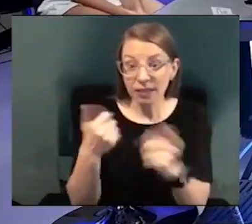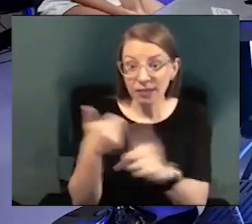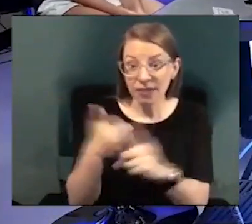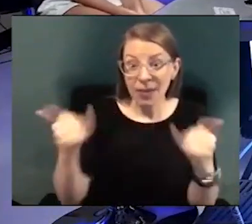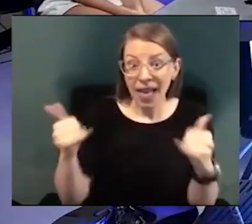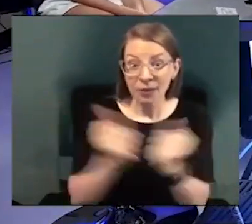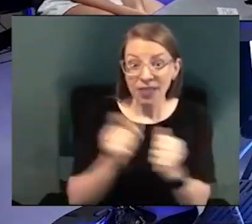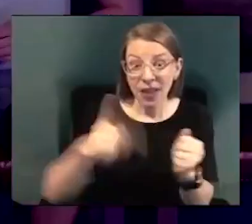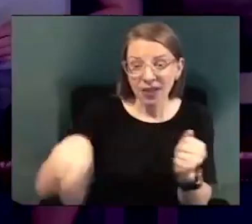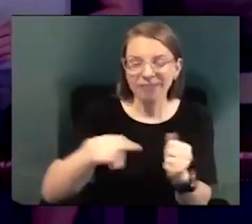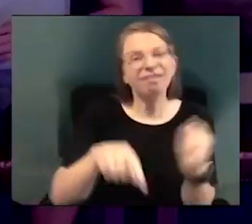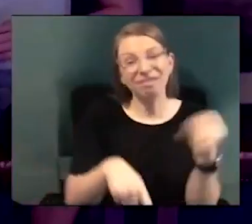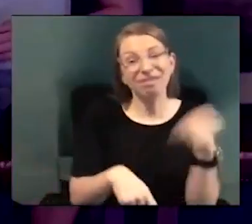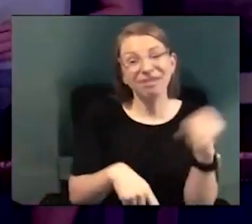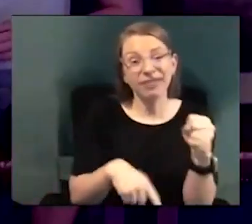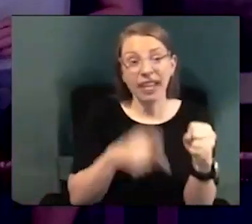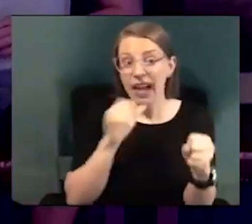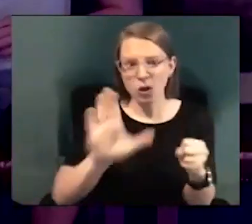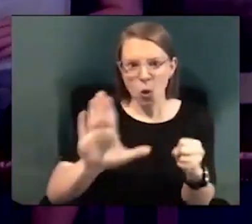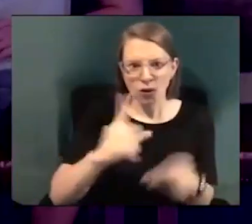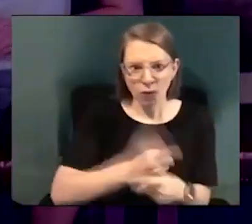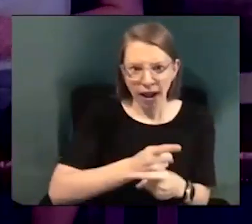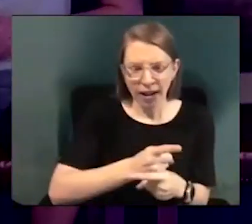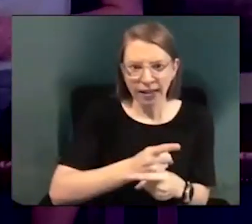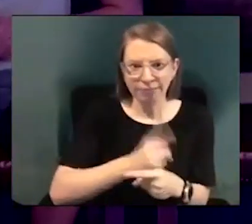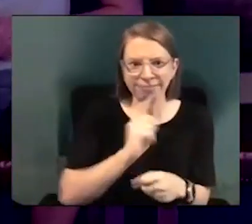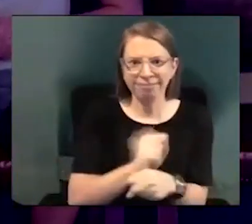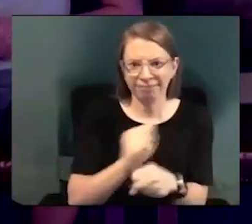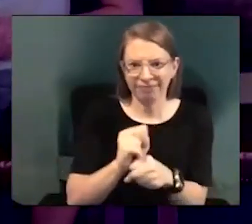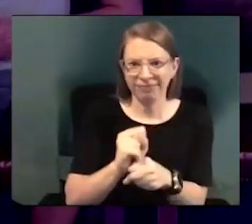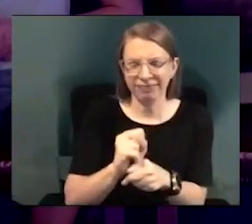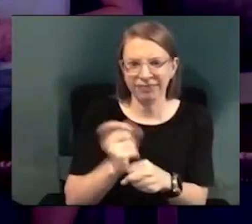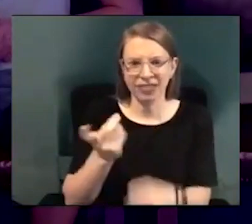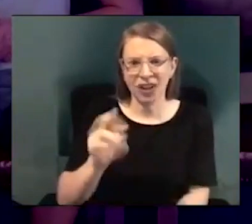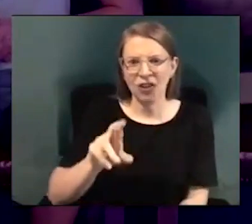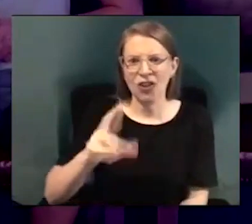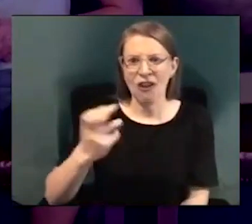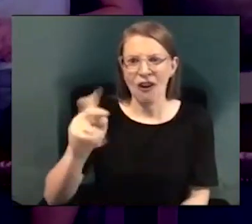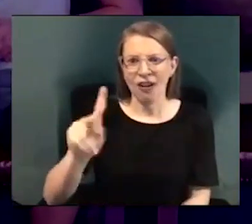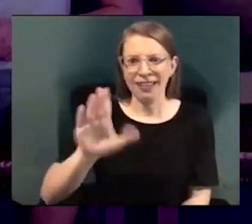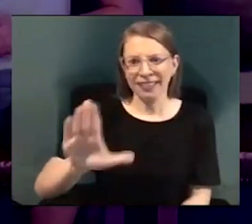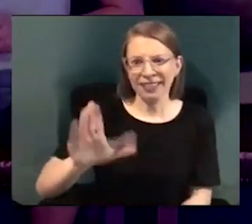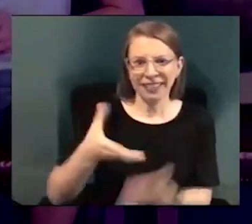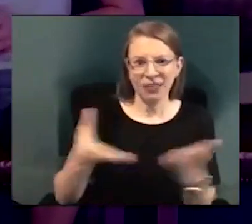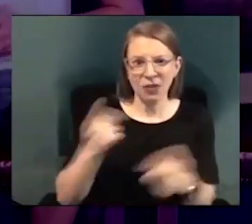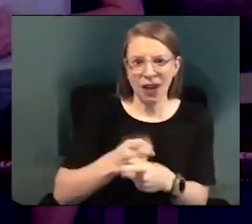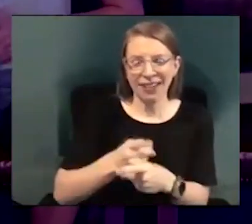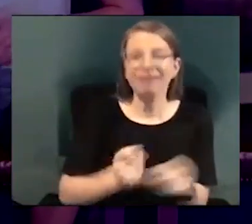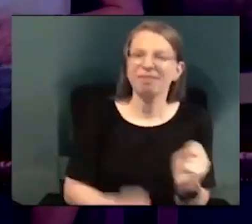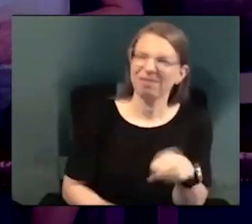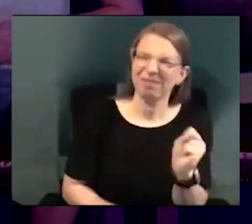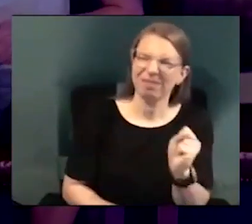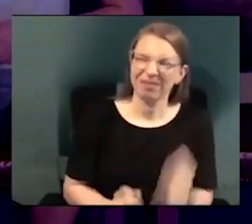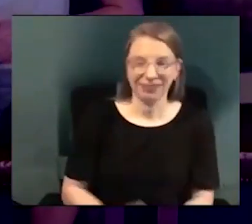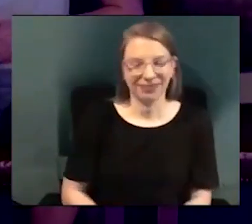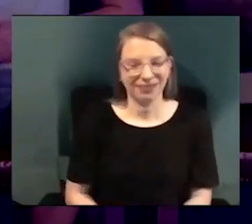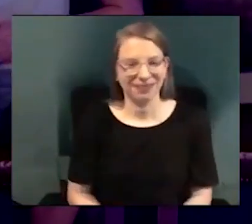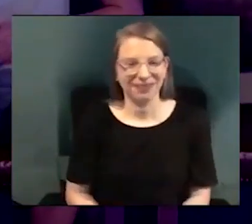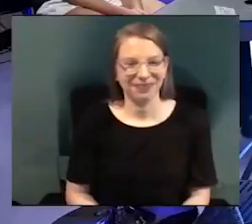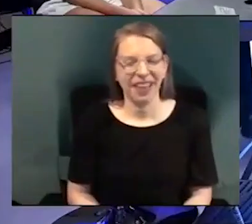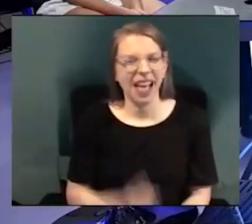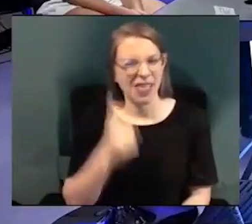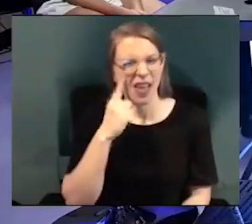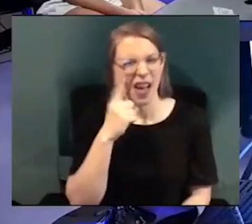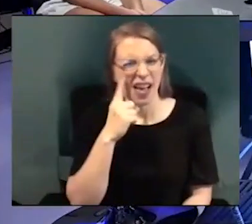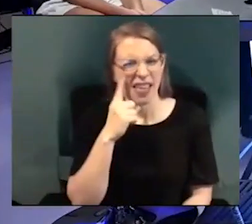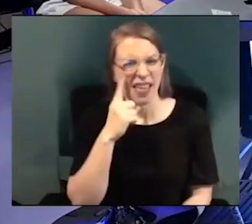really, those aren't yours, right? Tell the truth. Those are really Doc Hawk's. Those are his stuffed animals, aren't they? That's what I thought the whole time. I thought